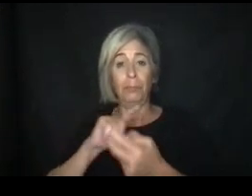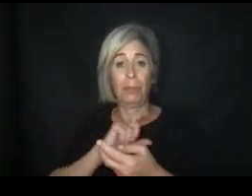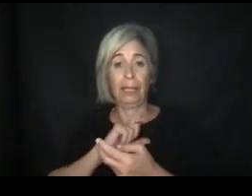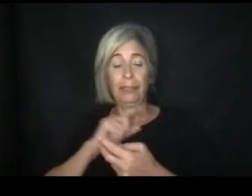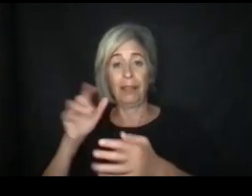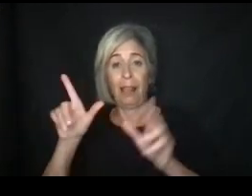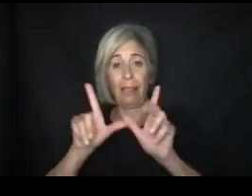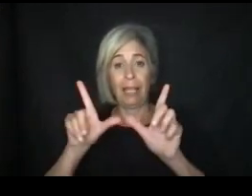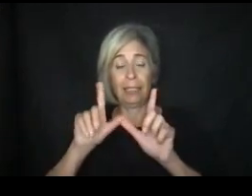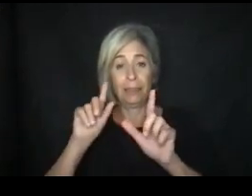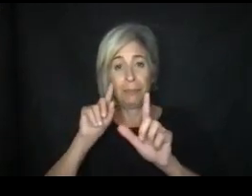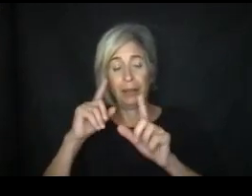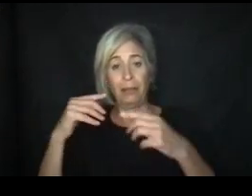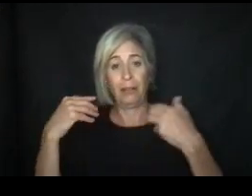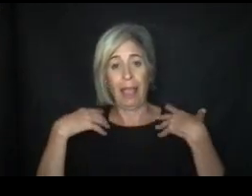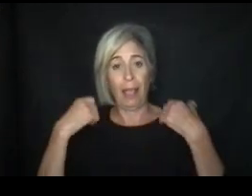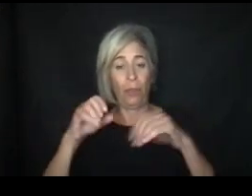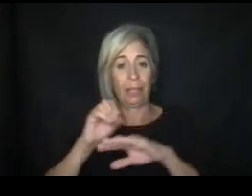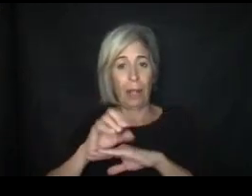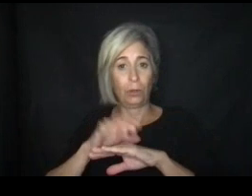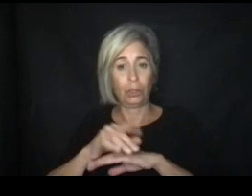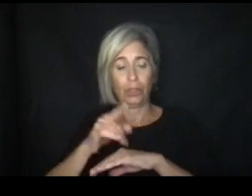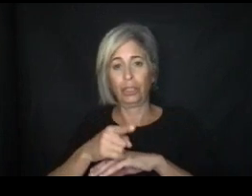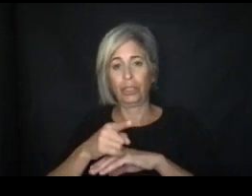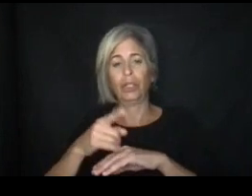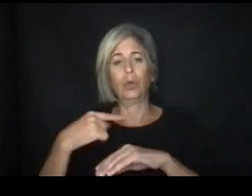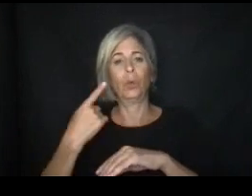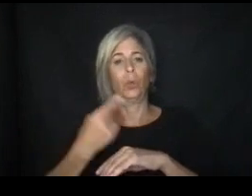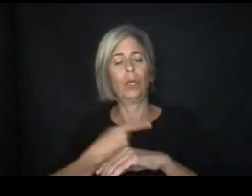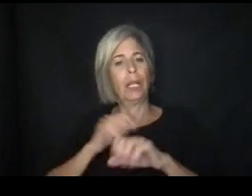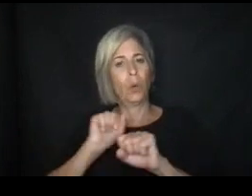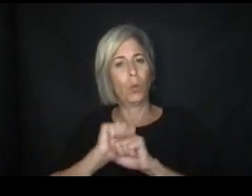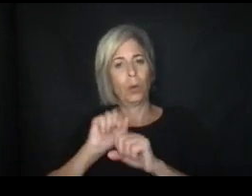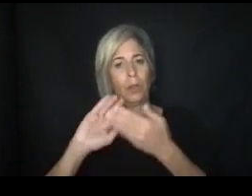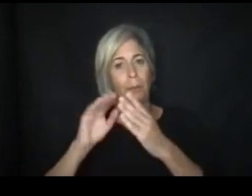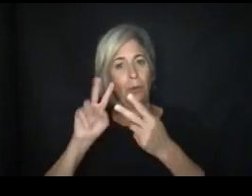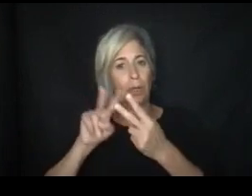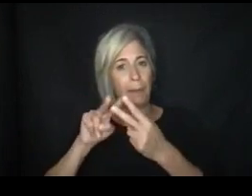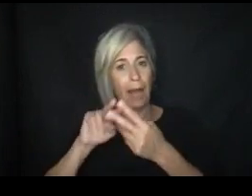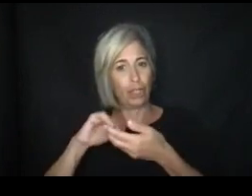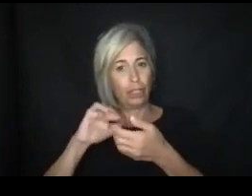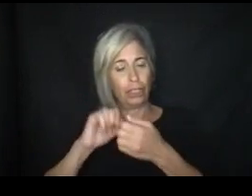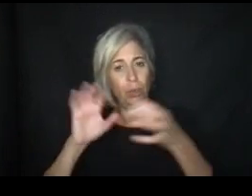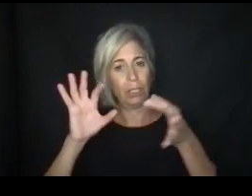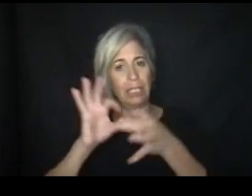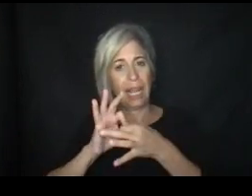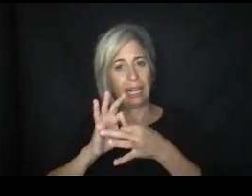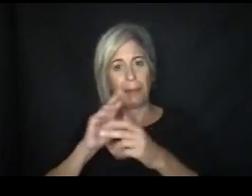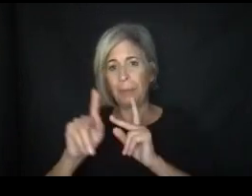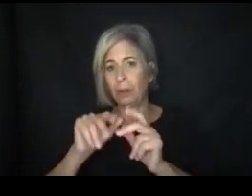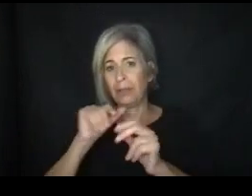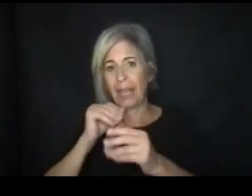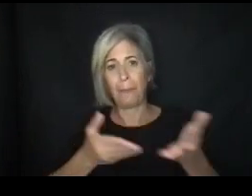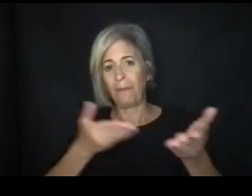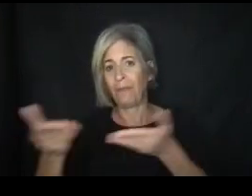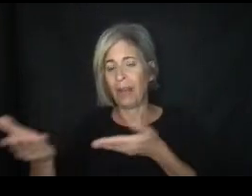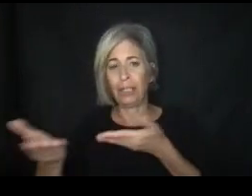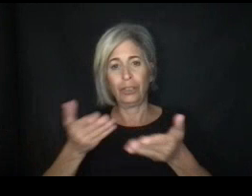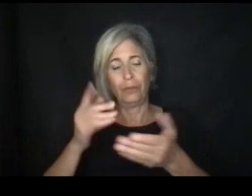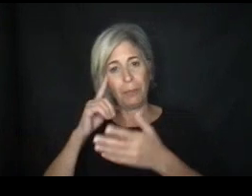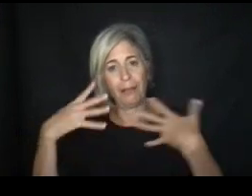health counselor. TCC is a liaison that works with community partners to connect underserved communities with mental